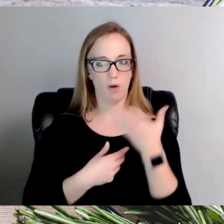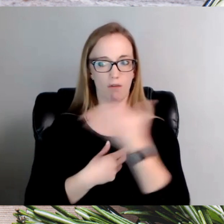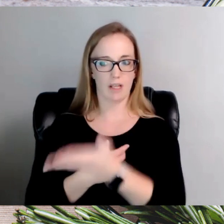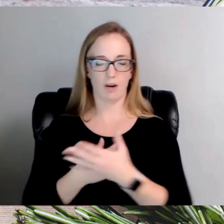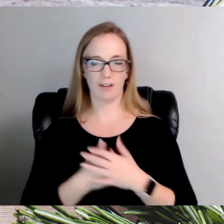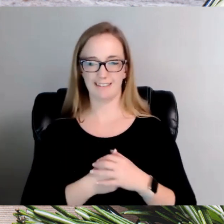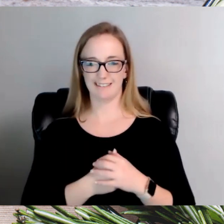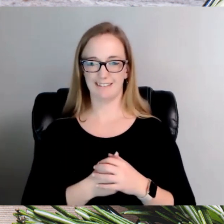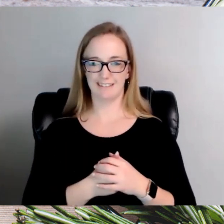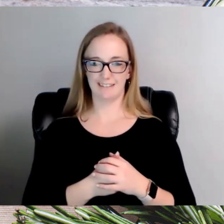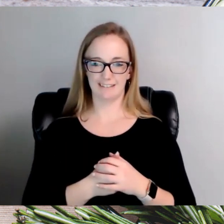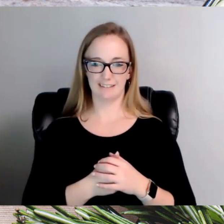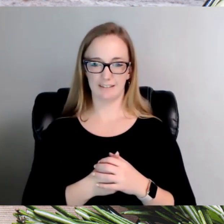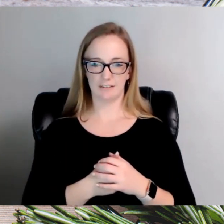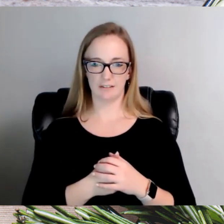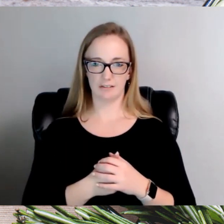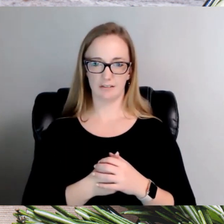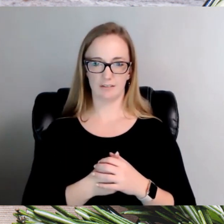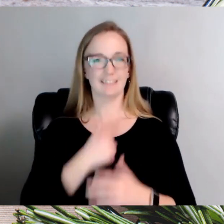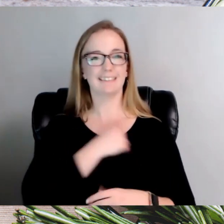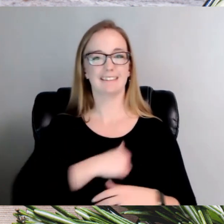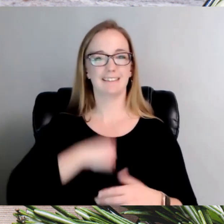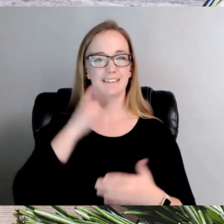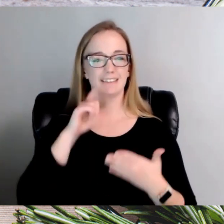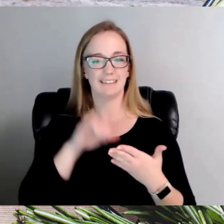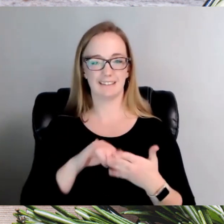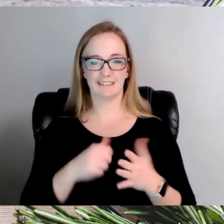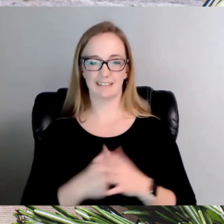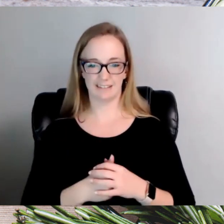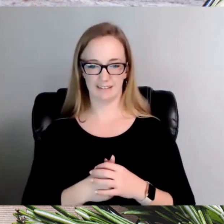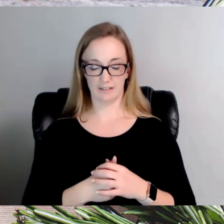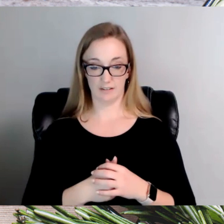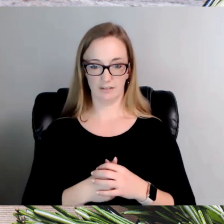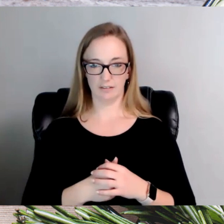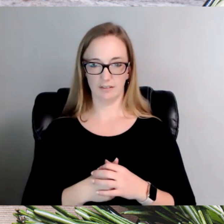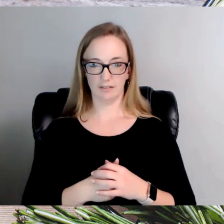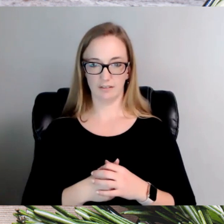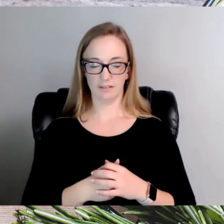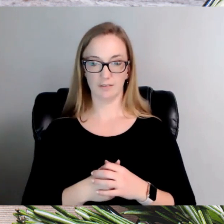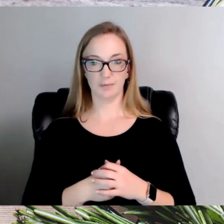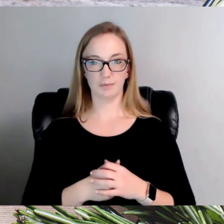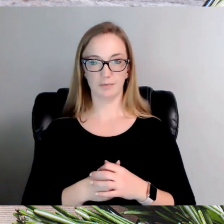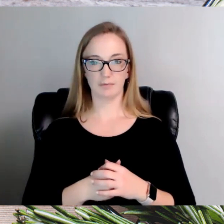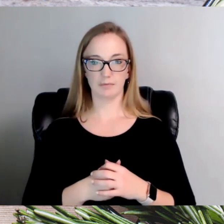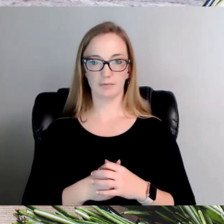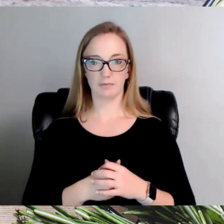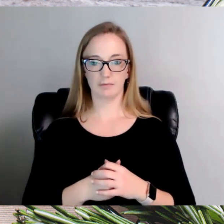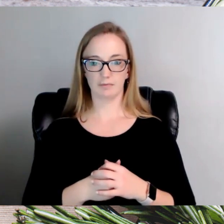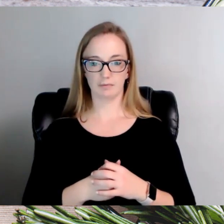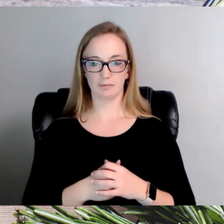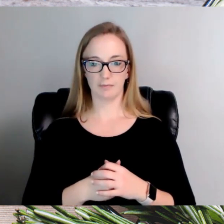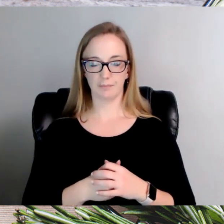When selecting Brussels sprouts, look for those that are similar in size, they're firm and